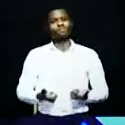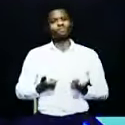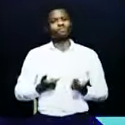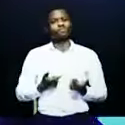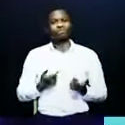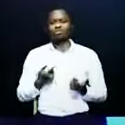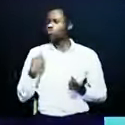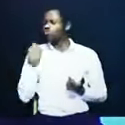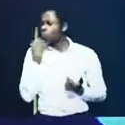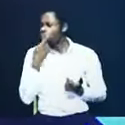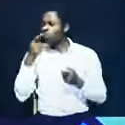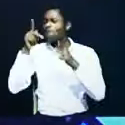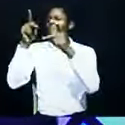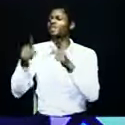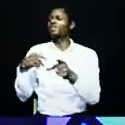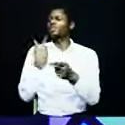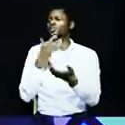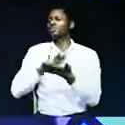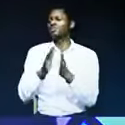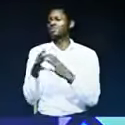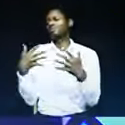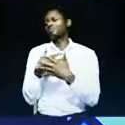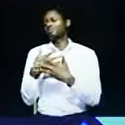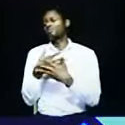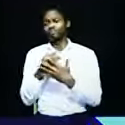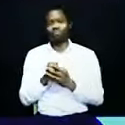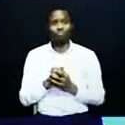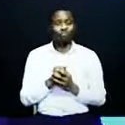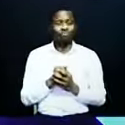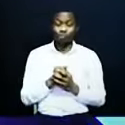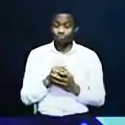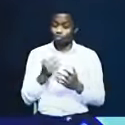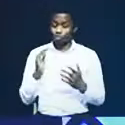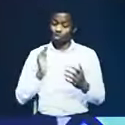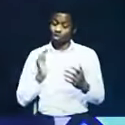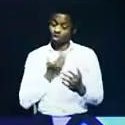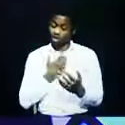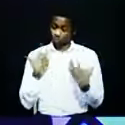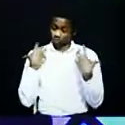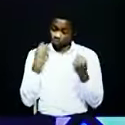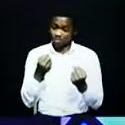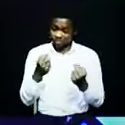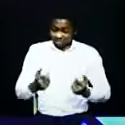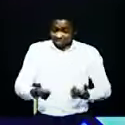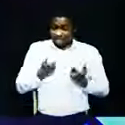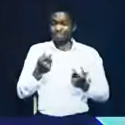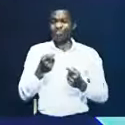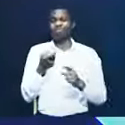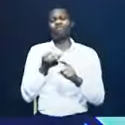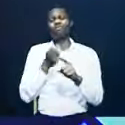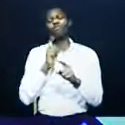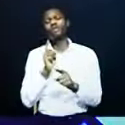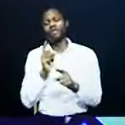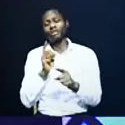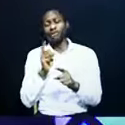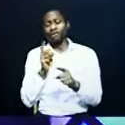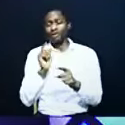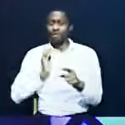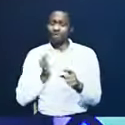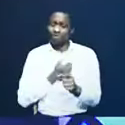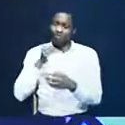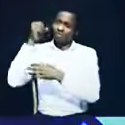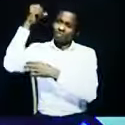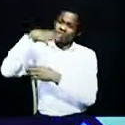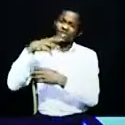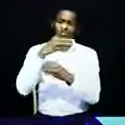Of whom shall I be afraid? So the strength of our life, our light and our